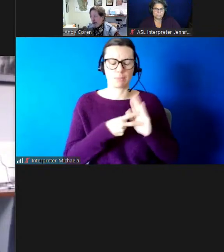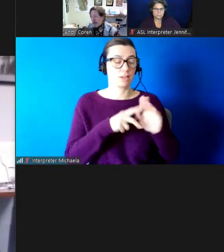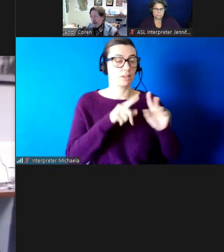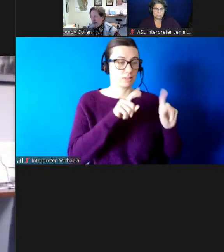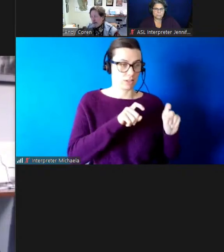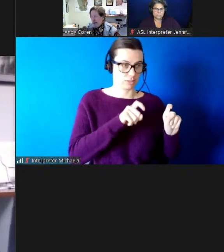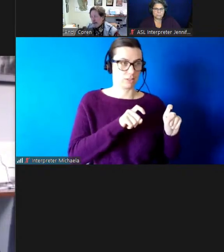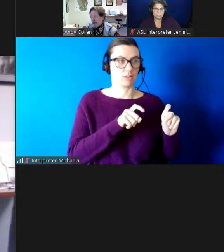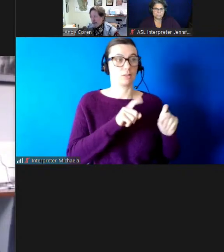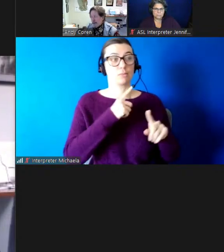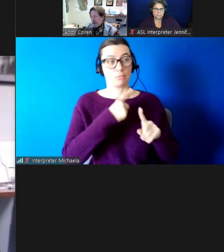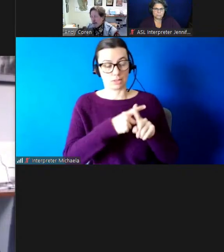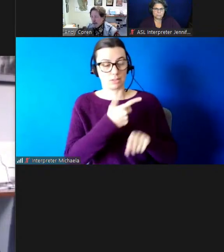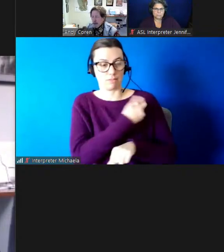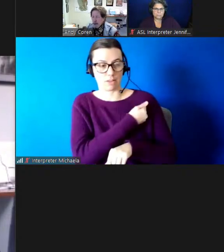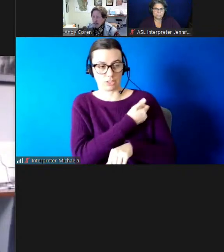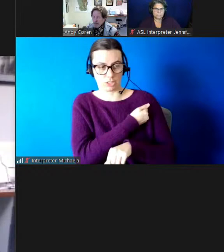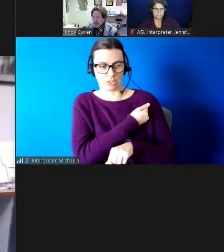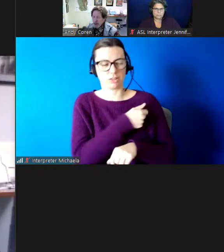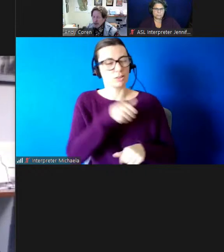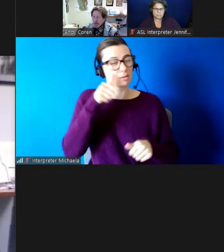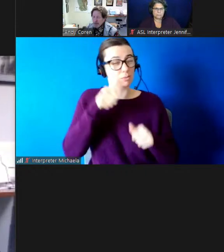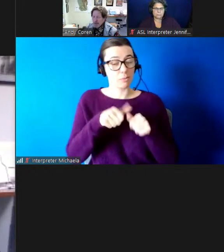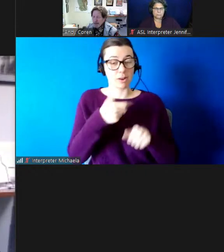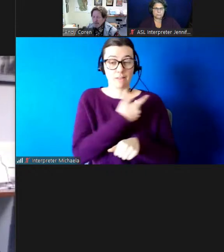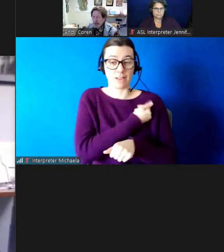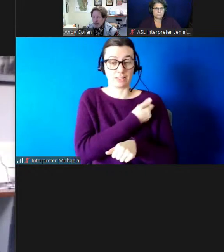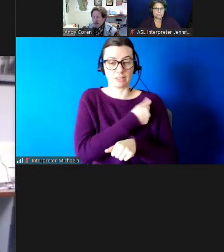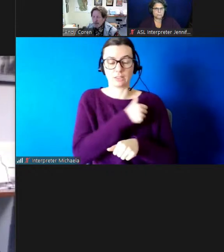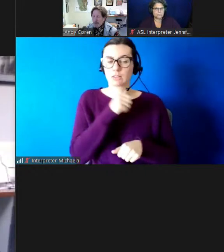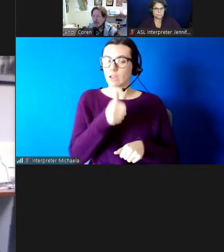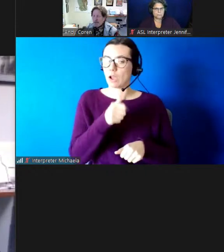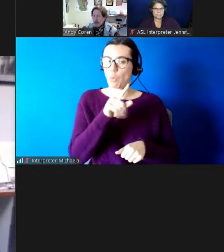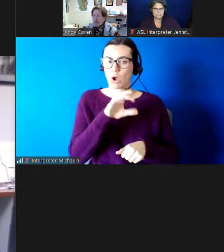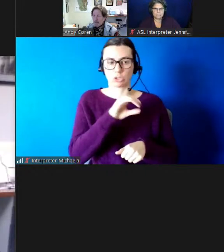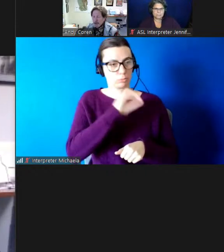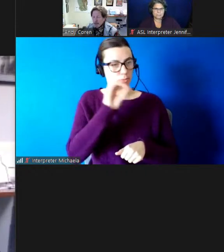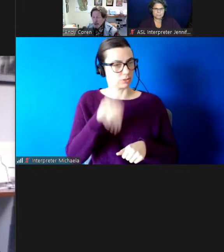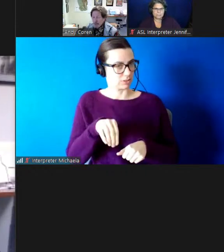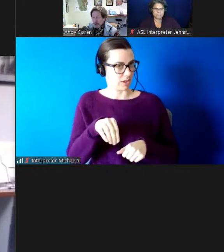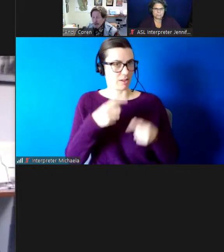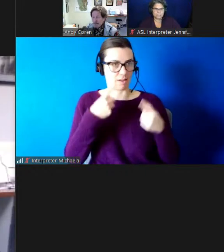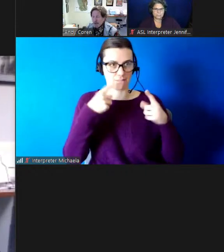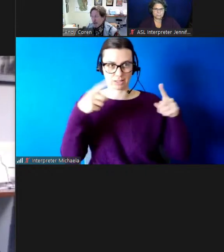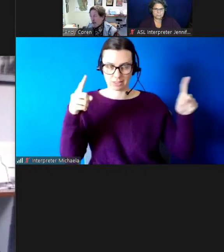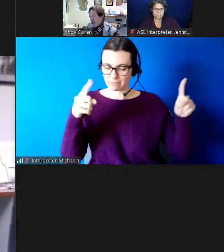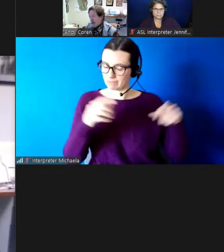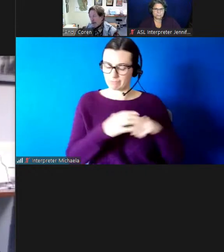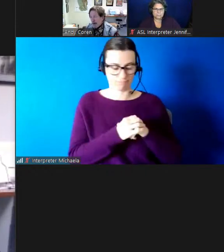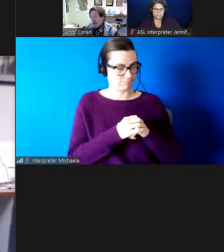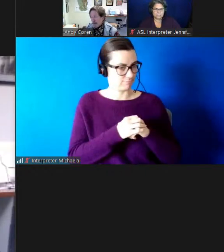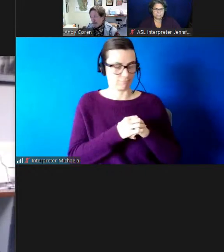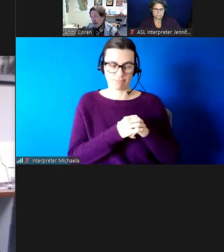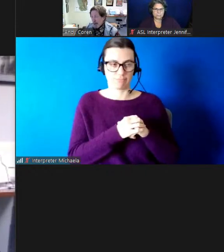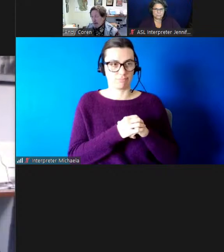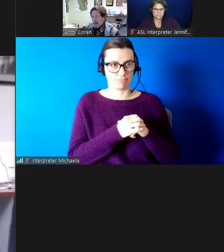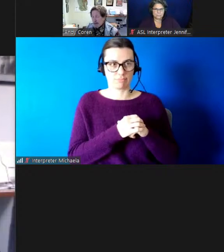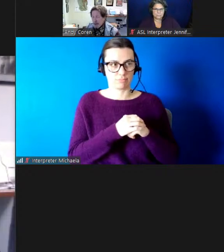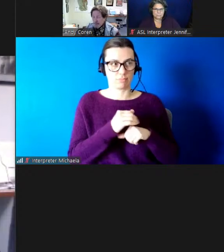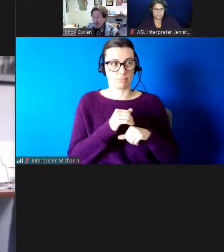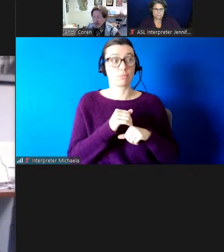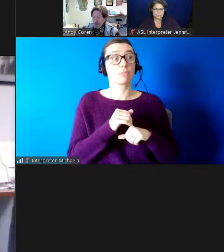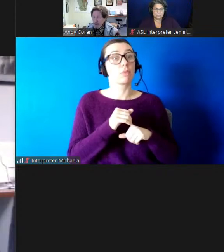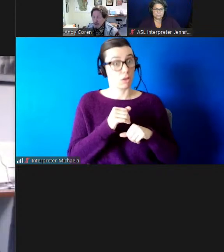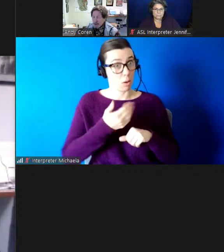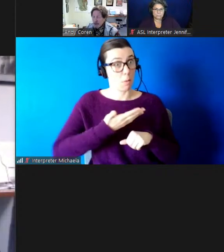vaccination. Remember, the vaccinations are not 100% effective. They are much more effective than going without being up to